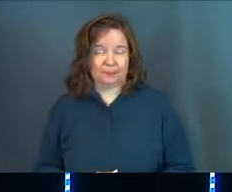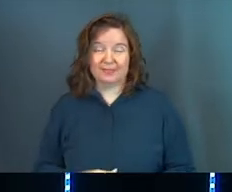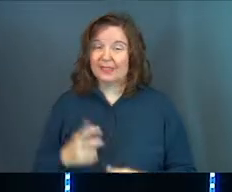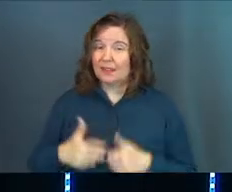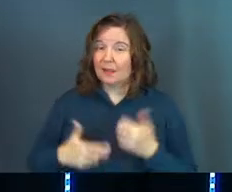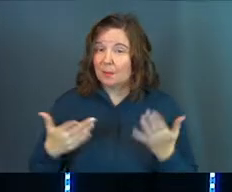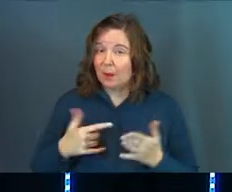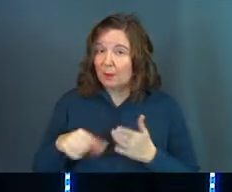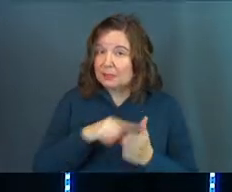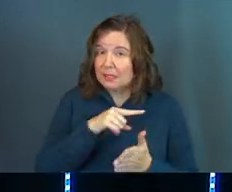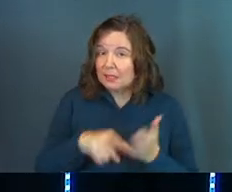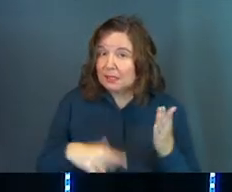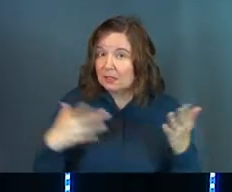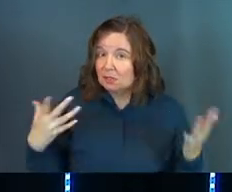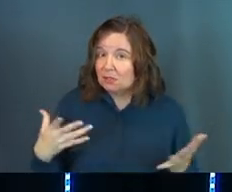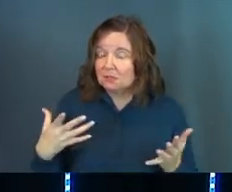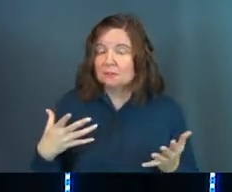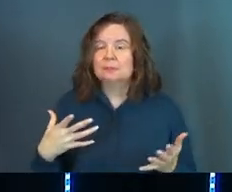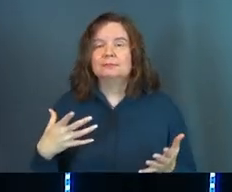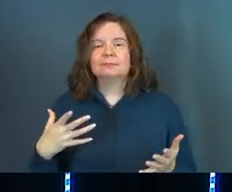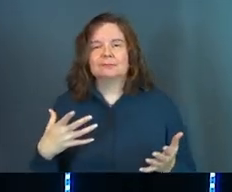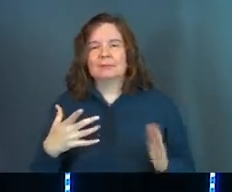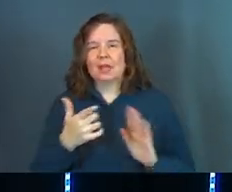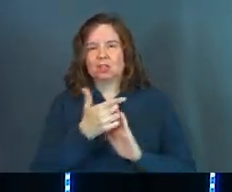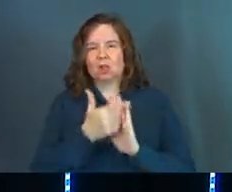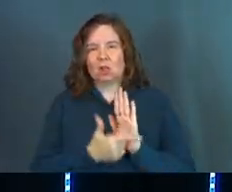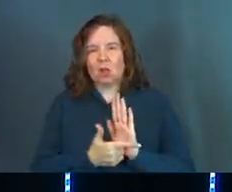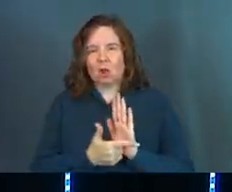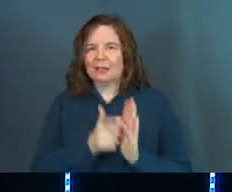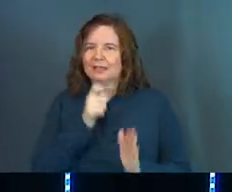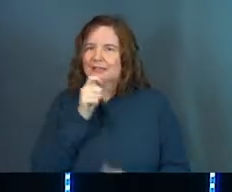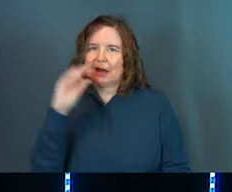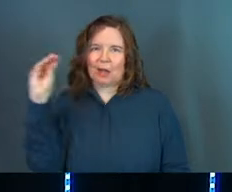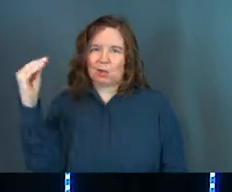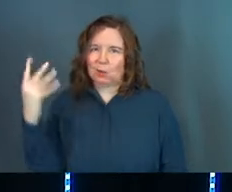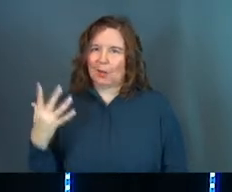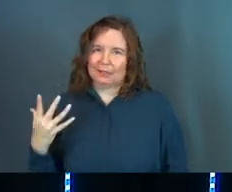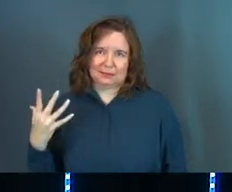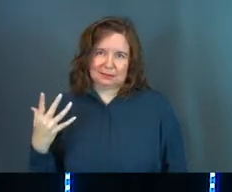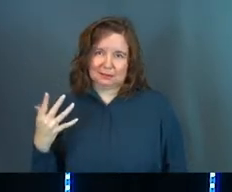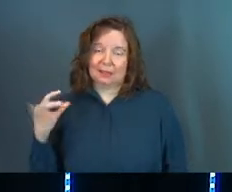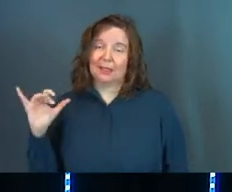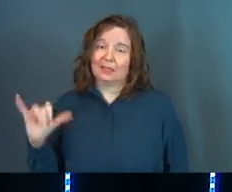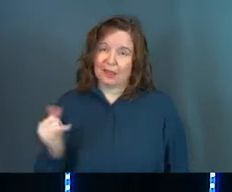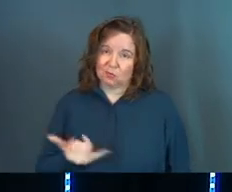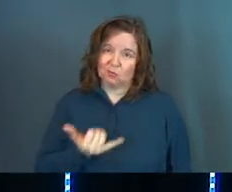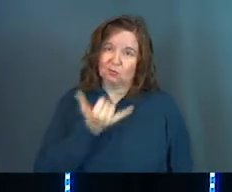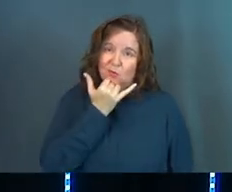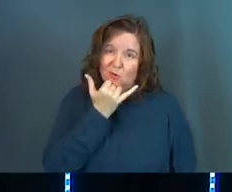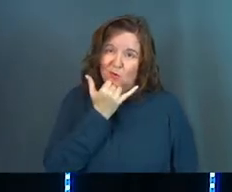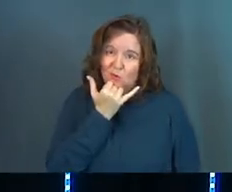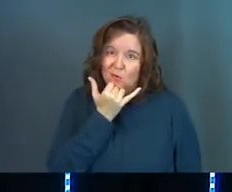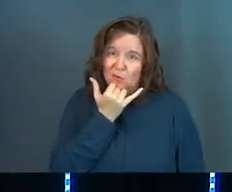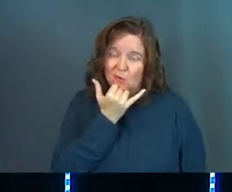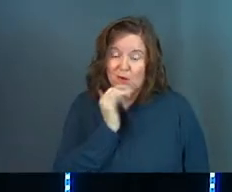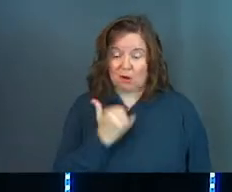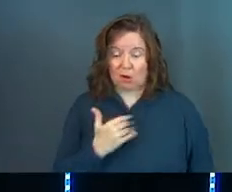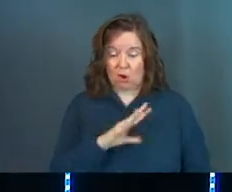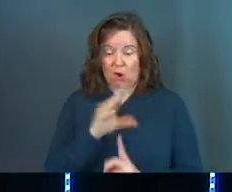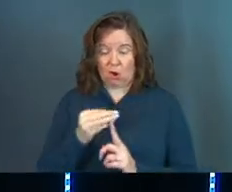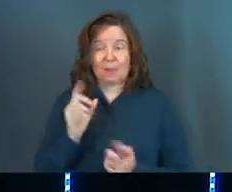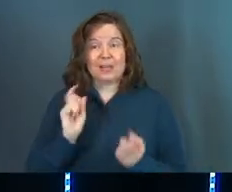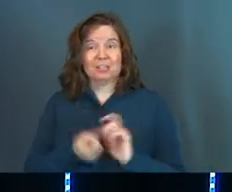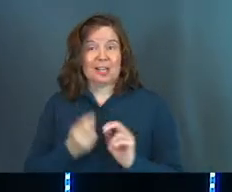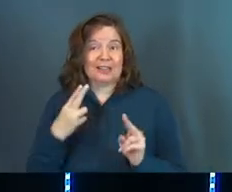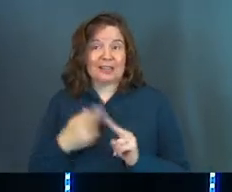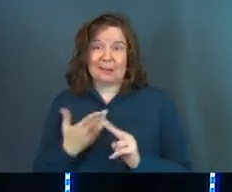The problem with cancellation is that it's law and it's not grace. That's what's wrong with it at the end of the day. And our culture may change